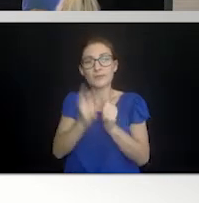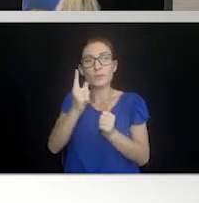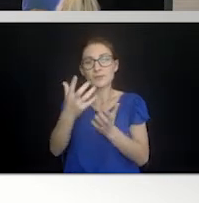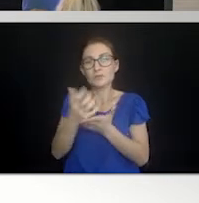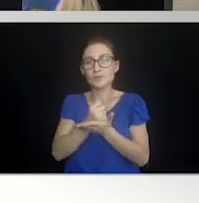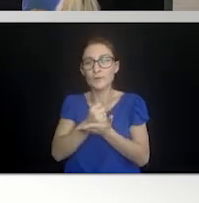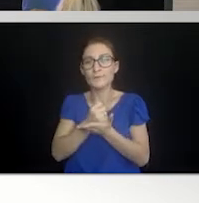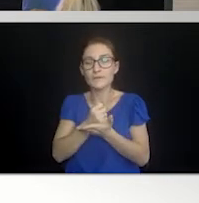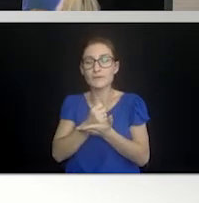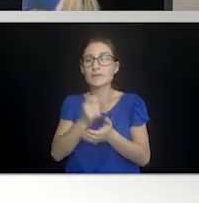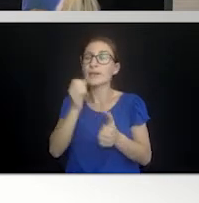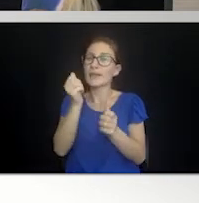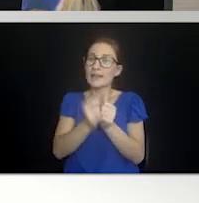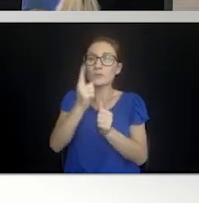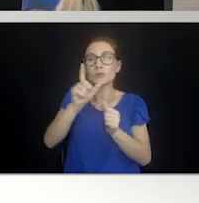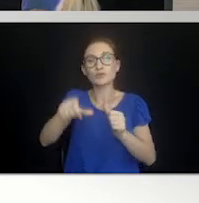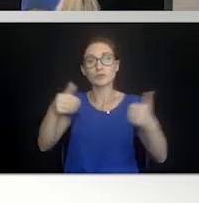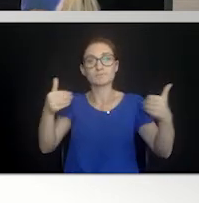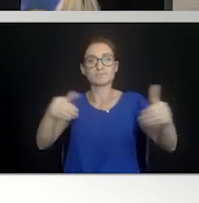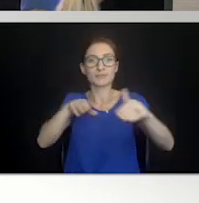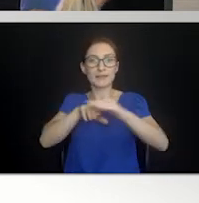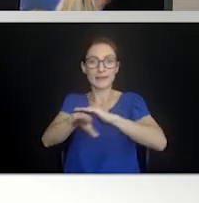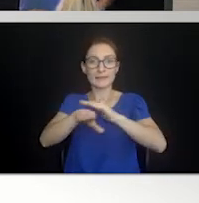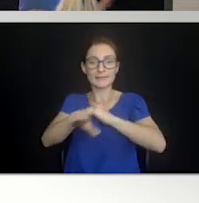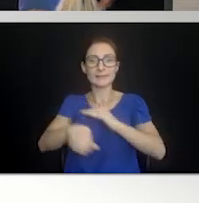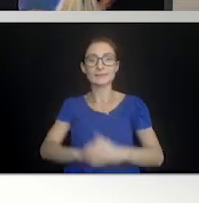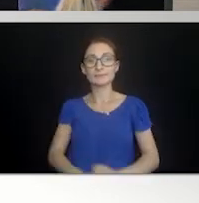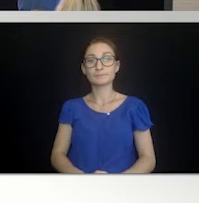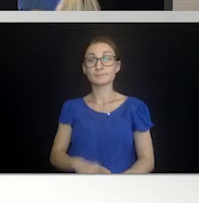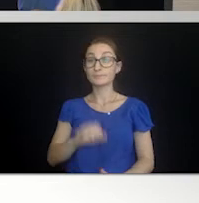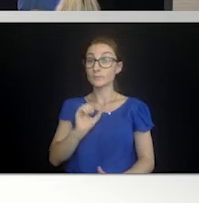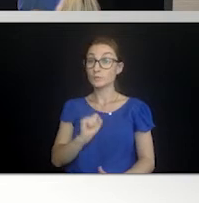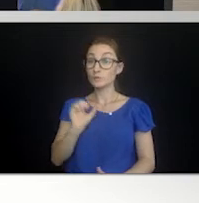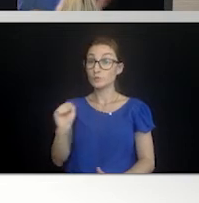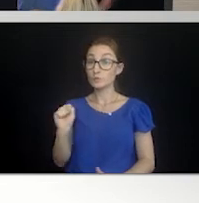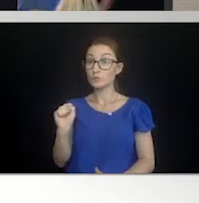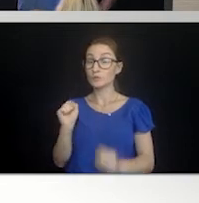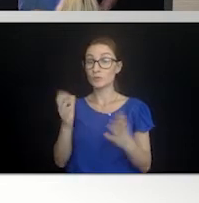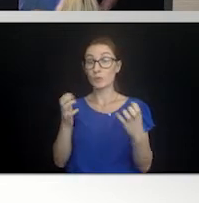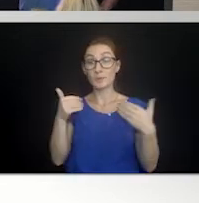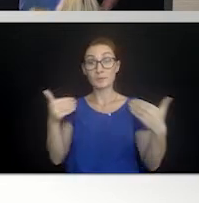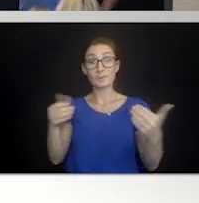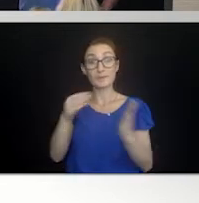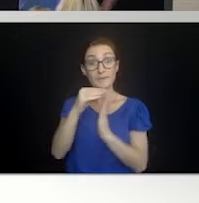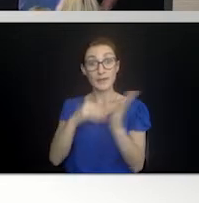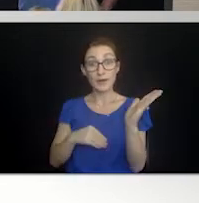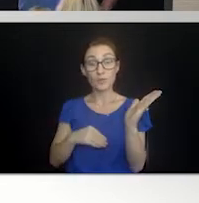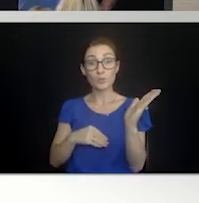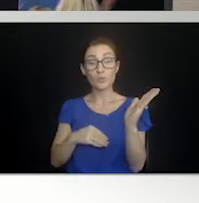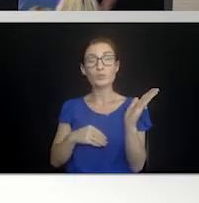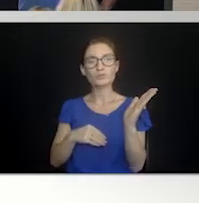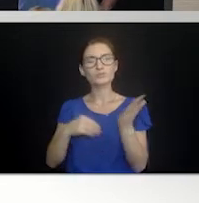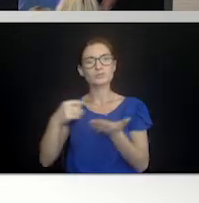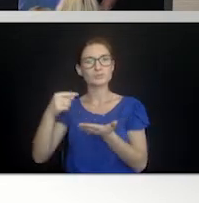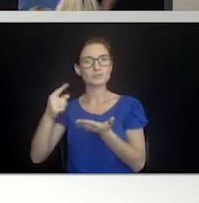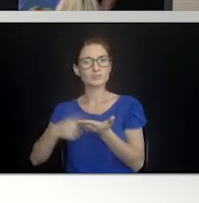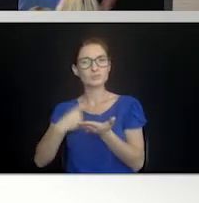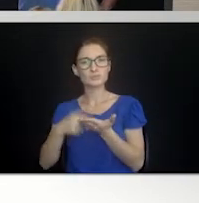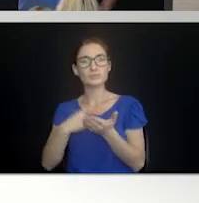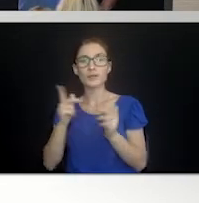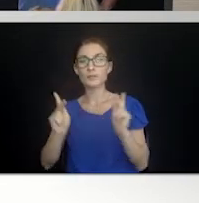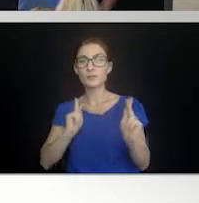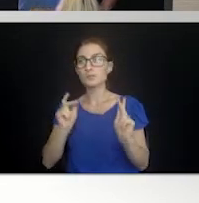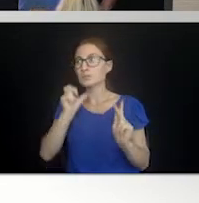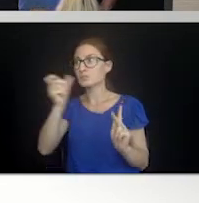everyone deserves, and everyone should have access to. Social Security, you need to fill out Social Security forms.